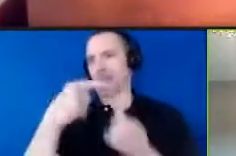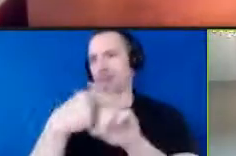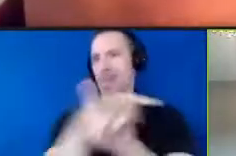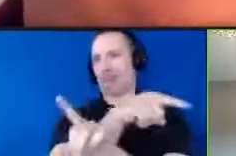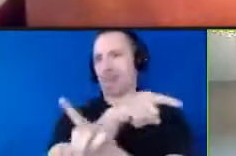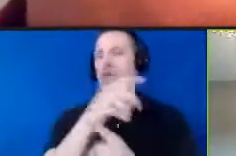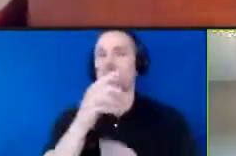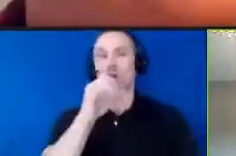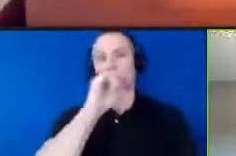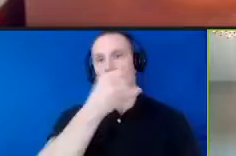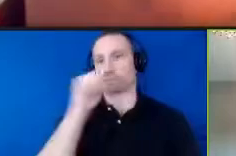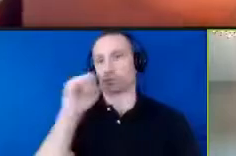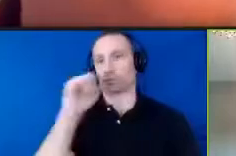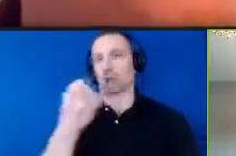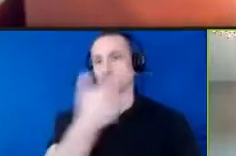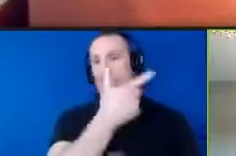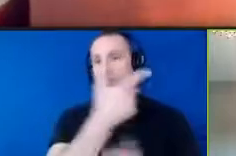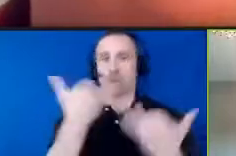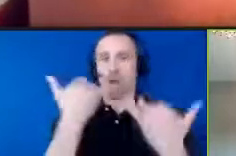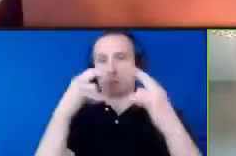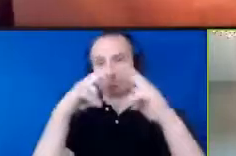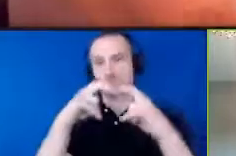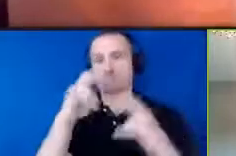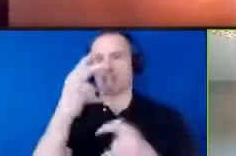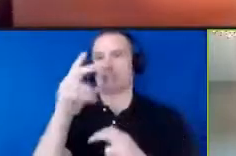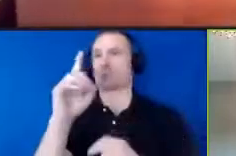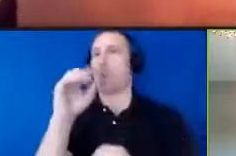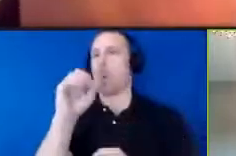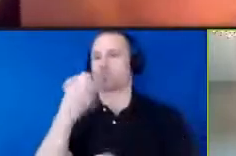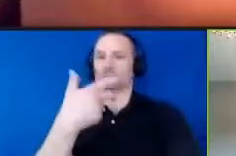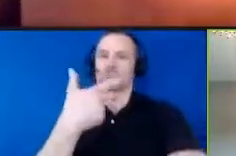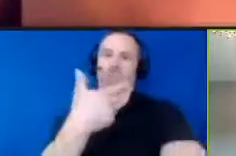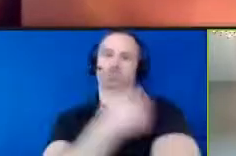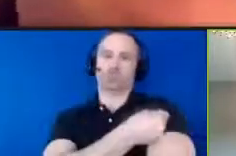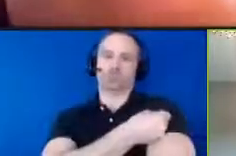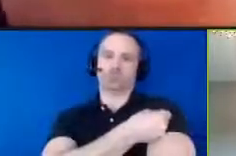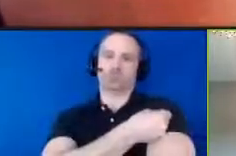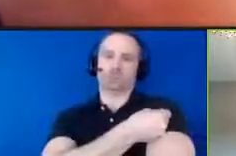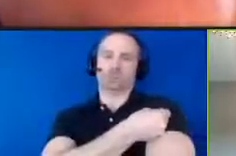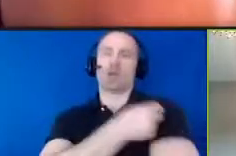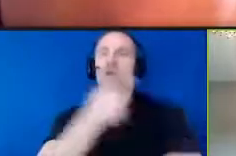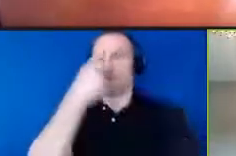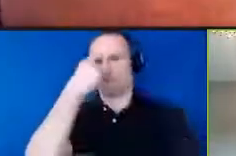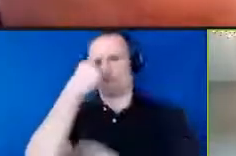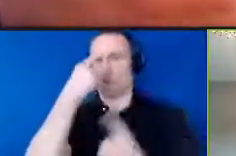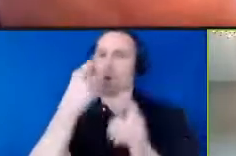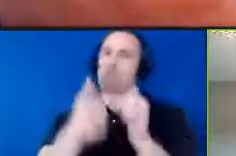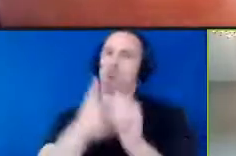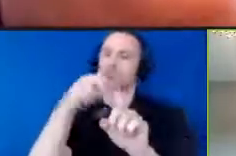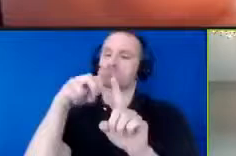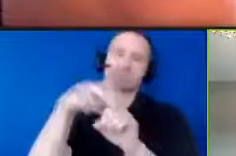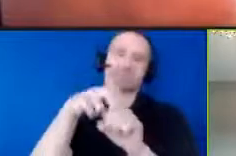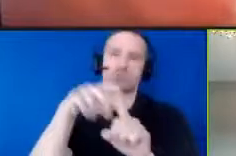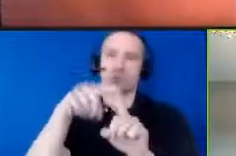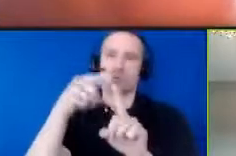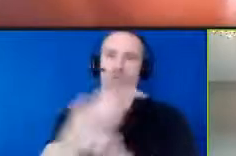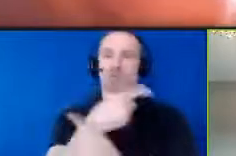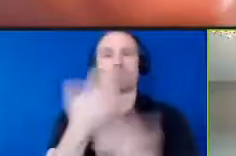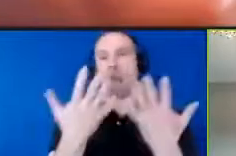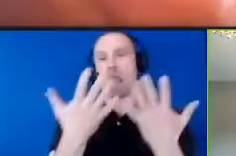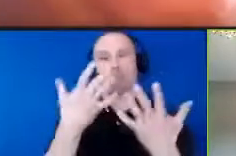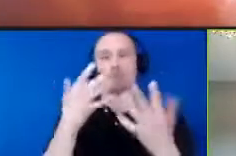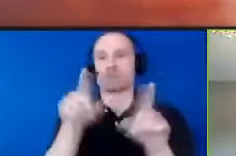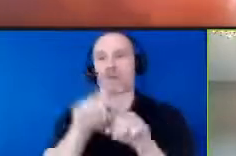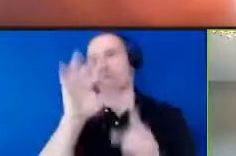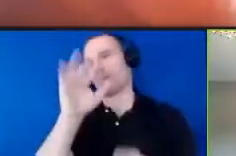at a vaccine giving a 2nd dose, which would be more directed towards the variants. This may turn up being like flu, where every year we